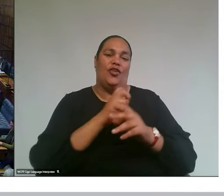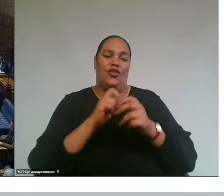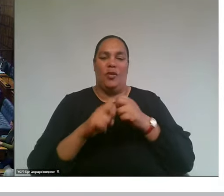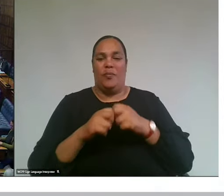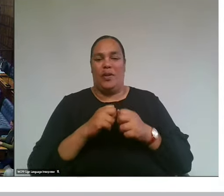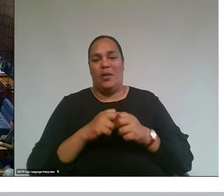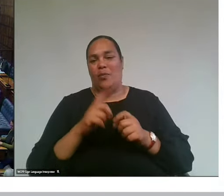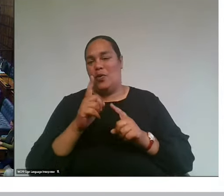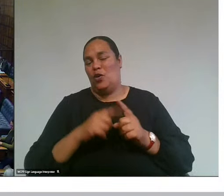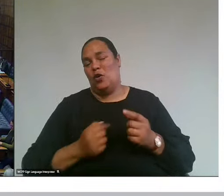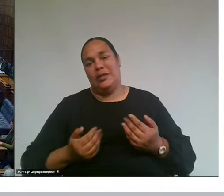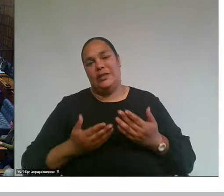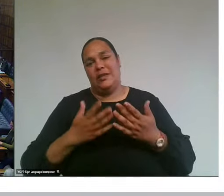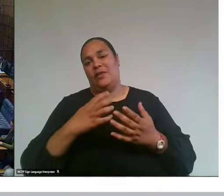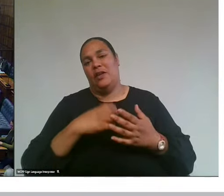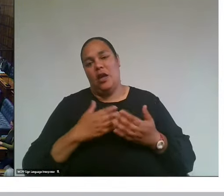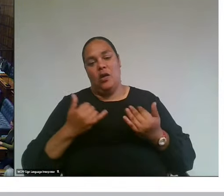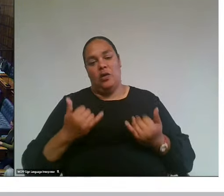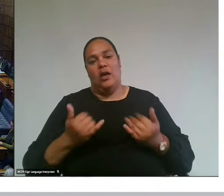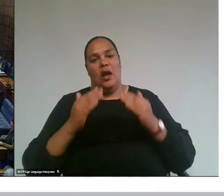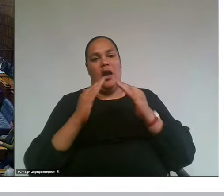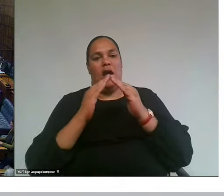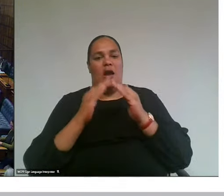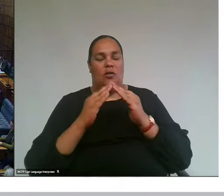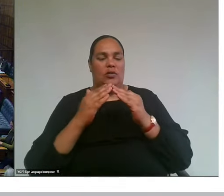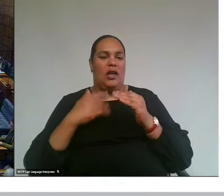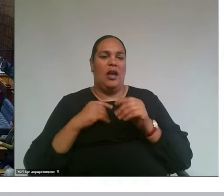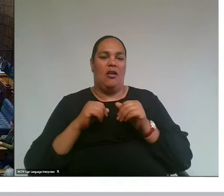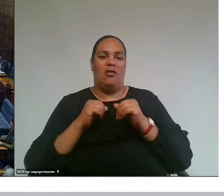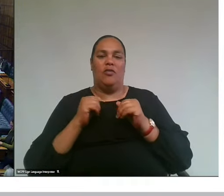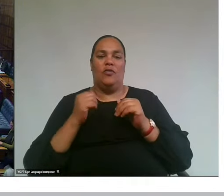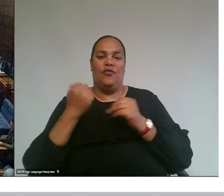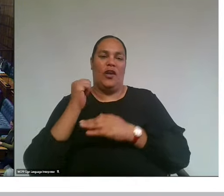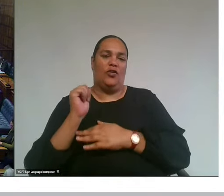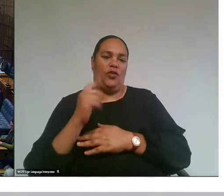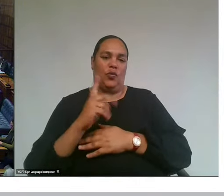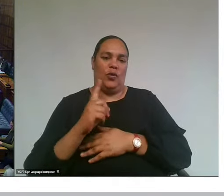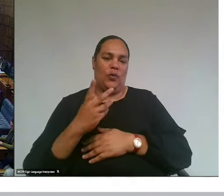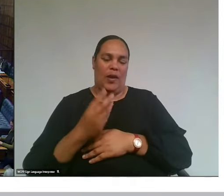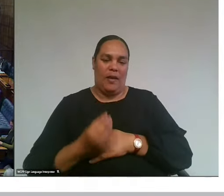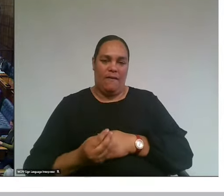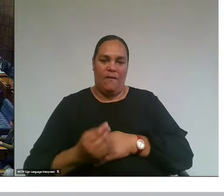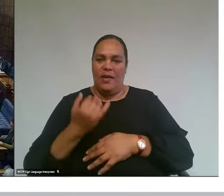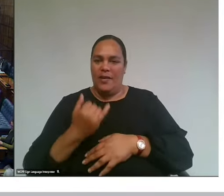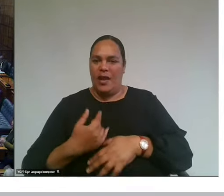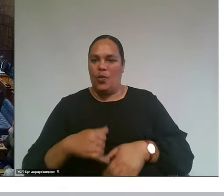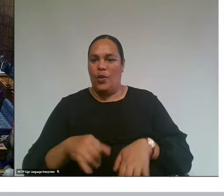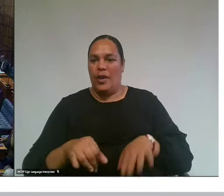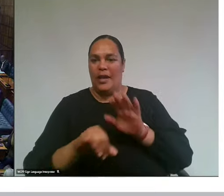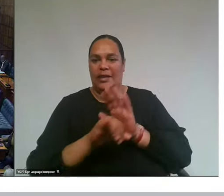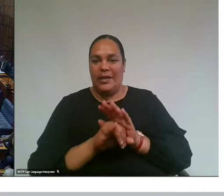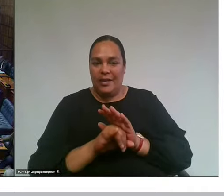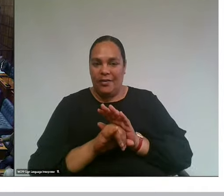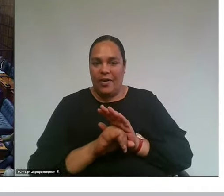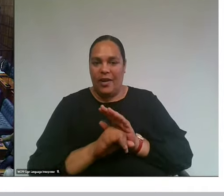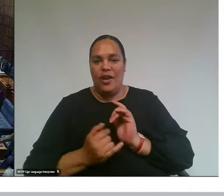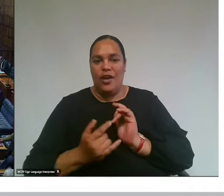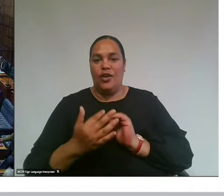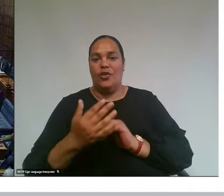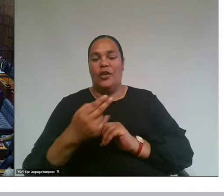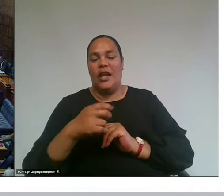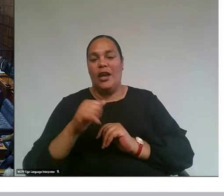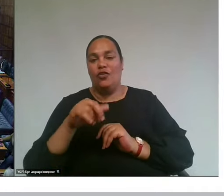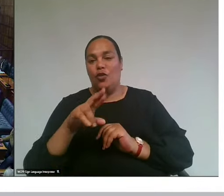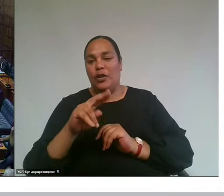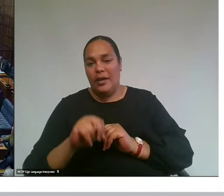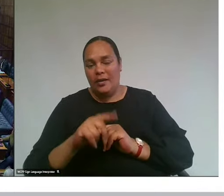even service our existing households our existing factories and now we've identified green hydrogen